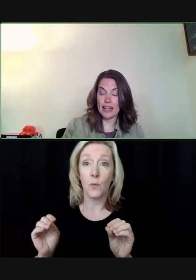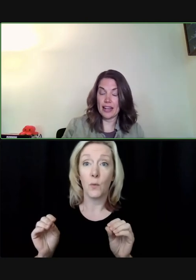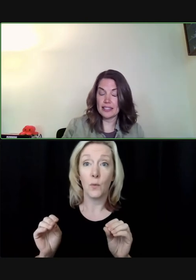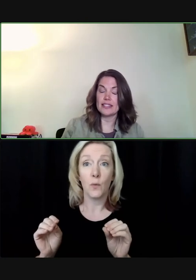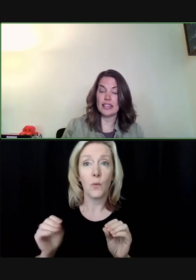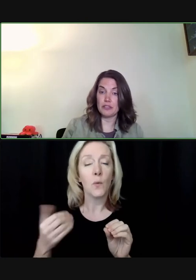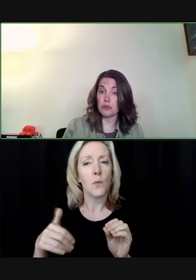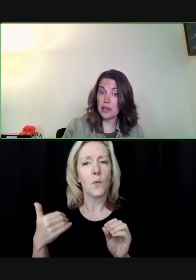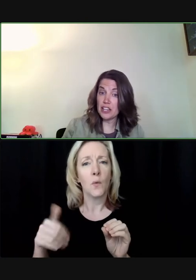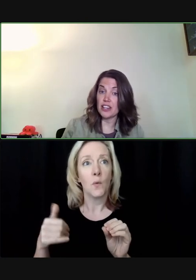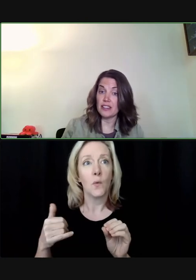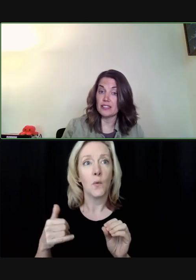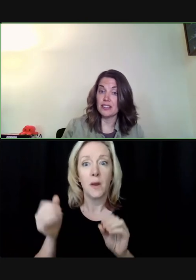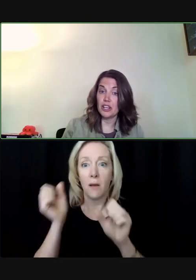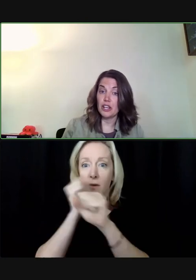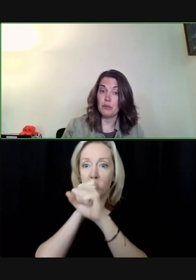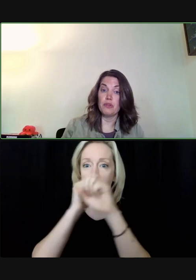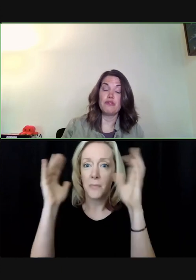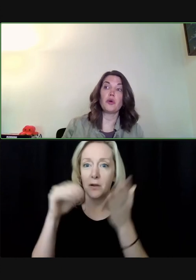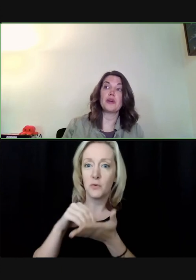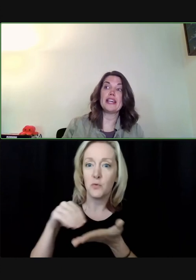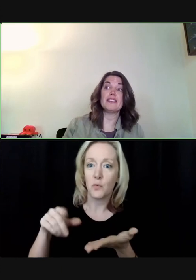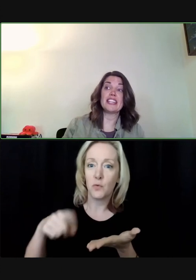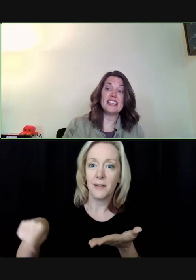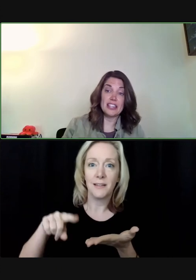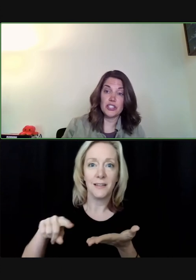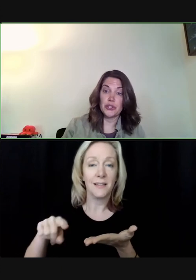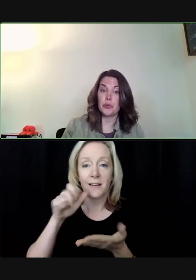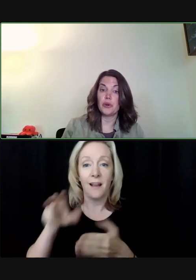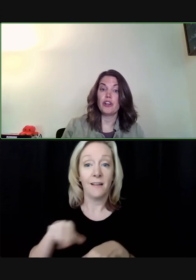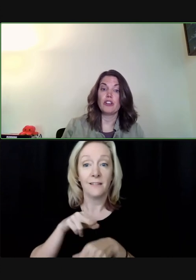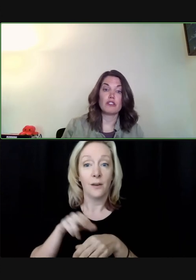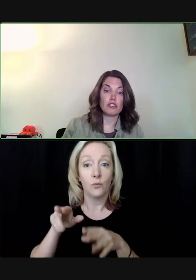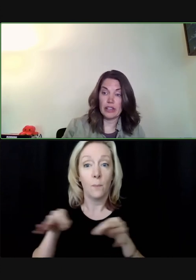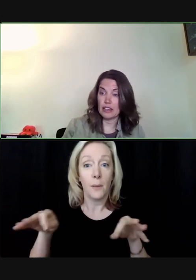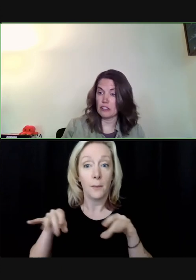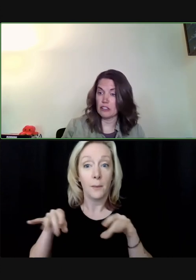simply accessing information before we even get